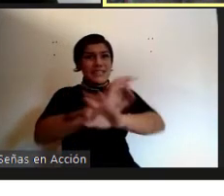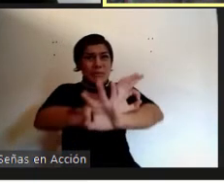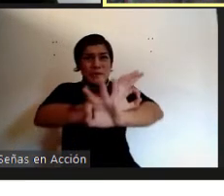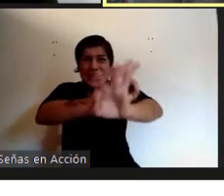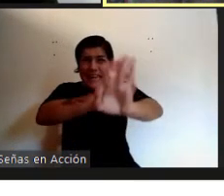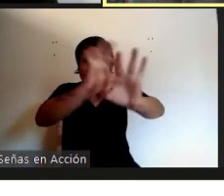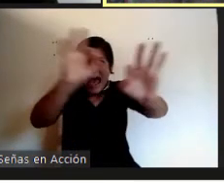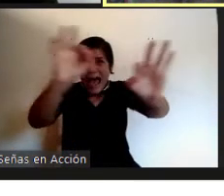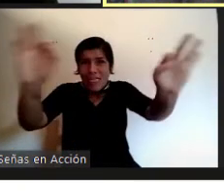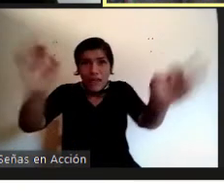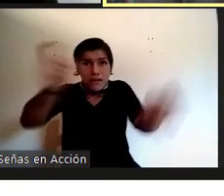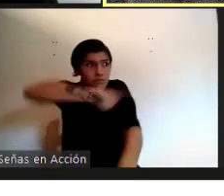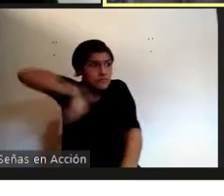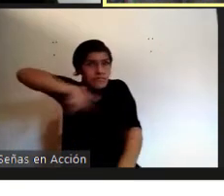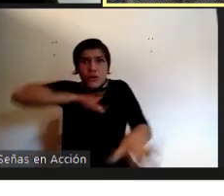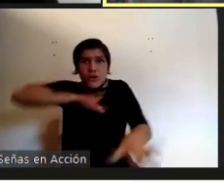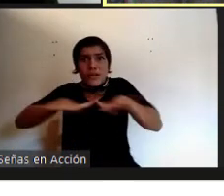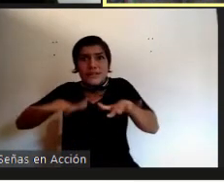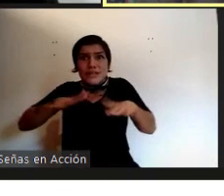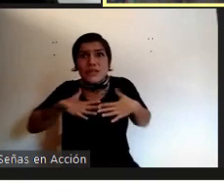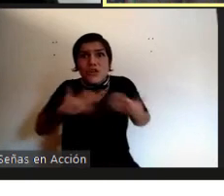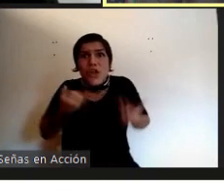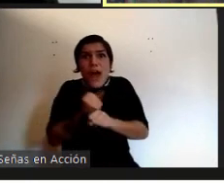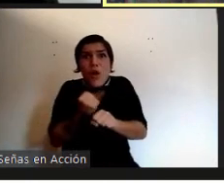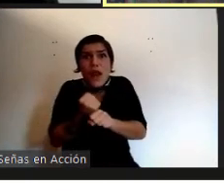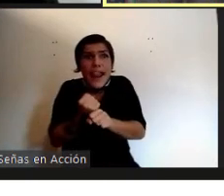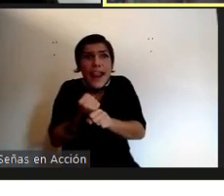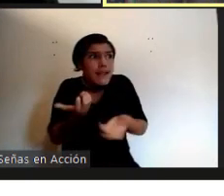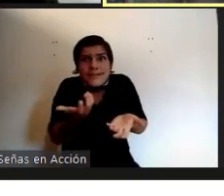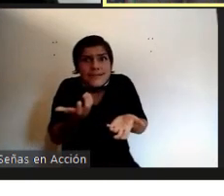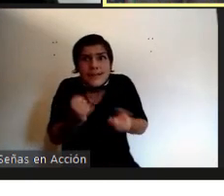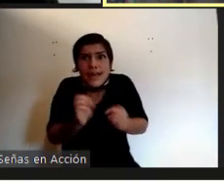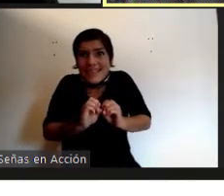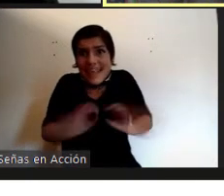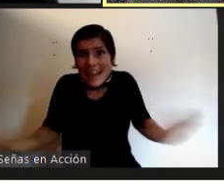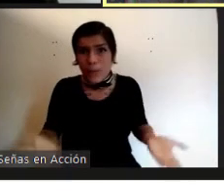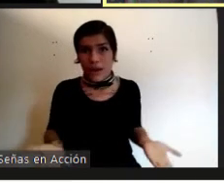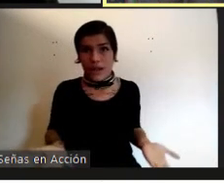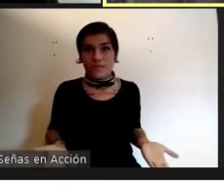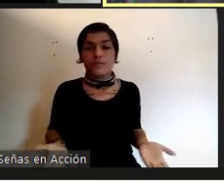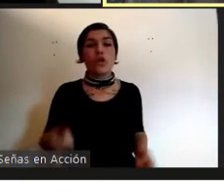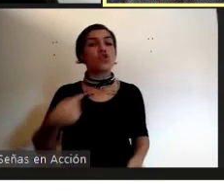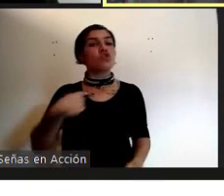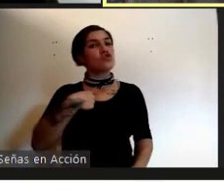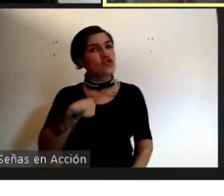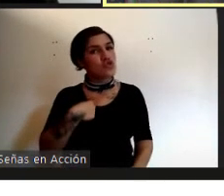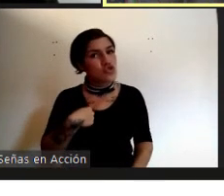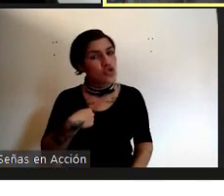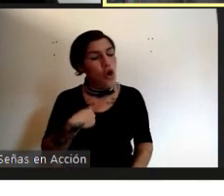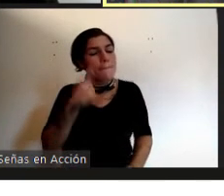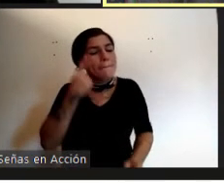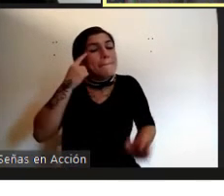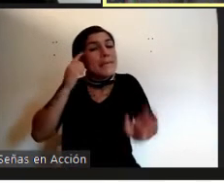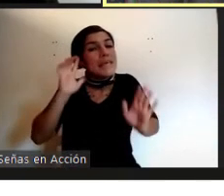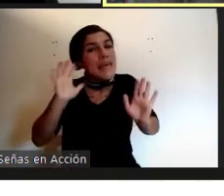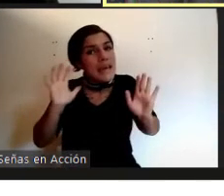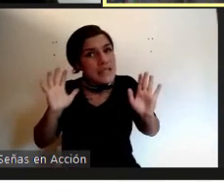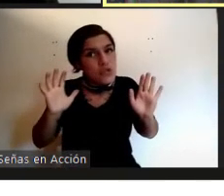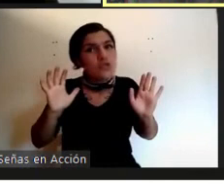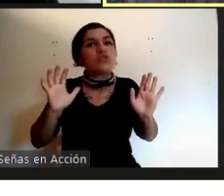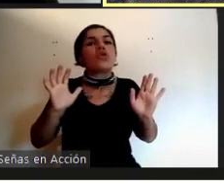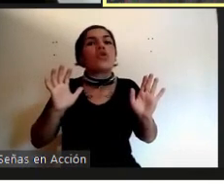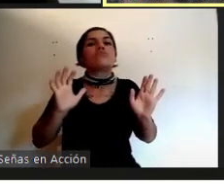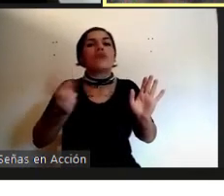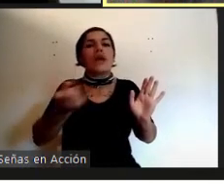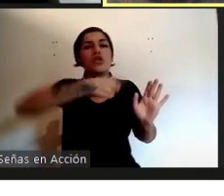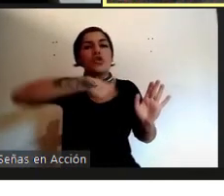be highly deteriorated. So I feel that we tend to generate